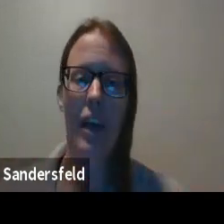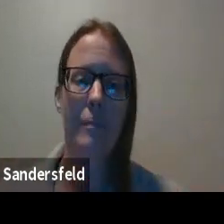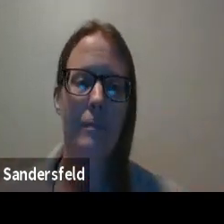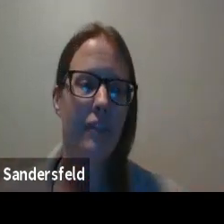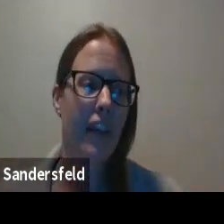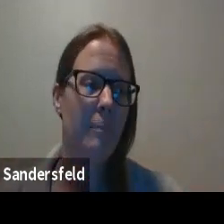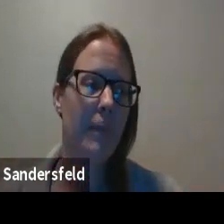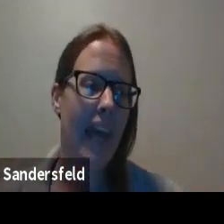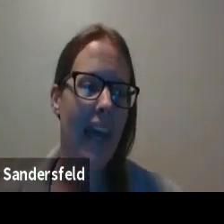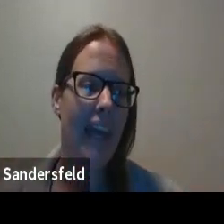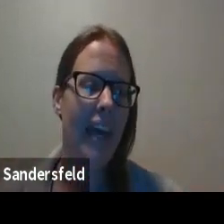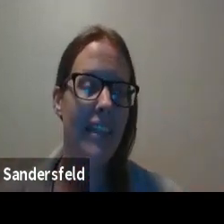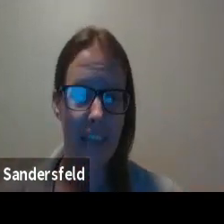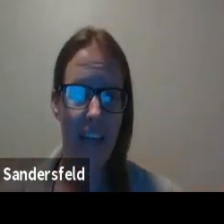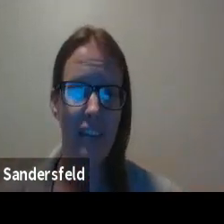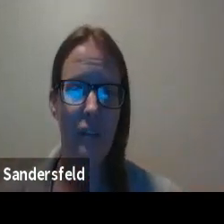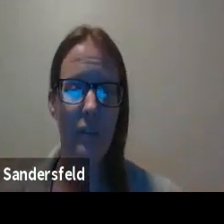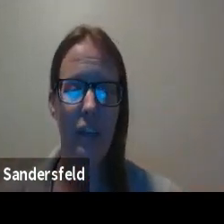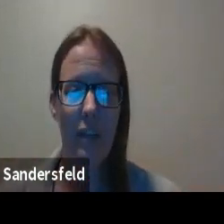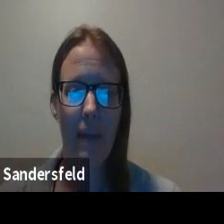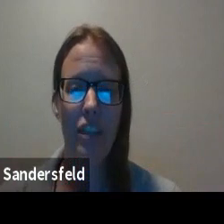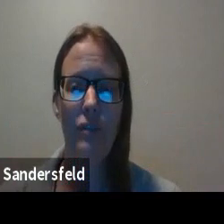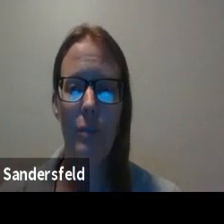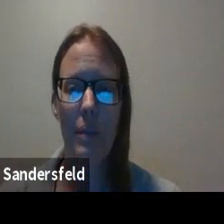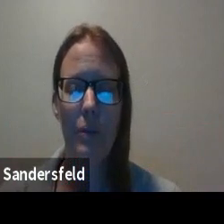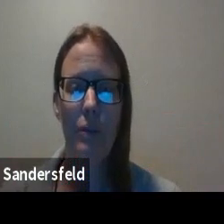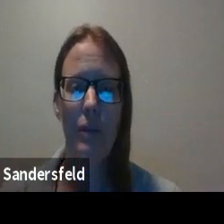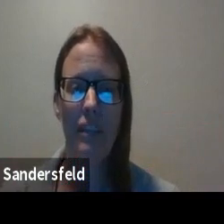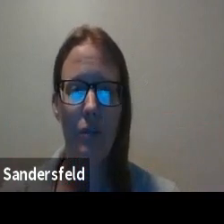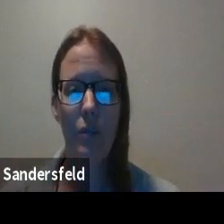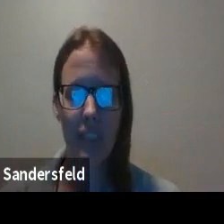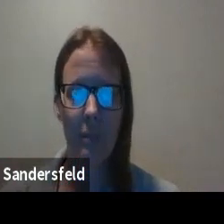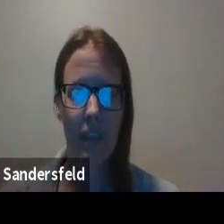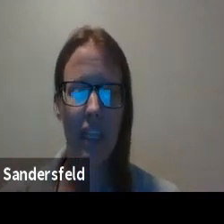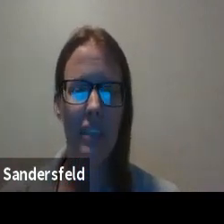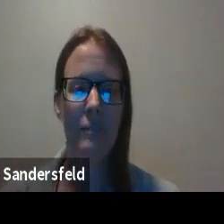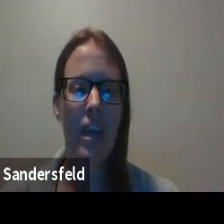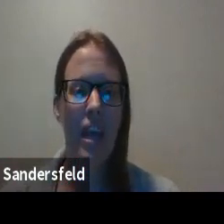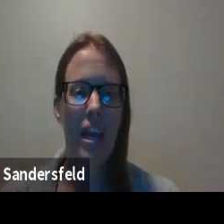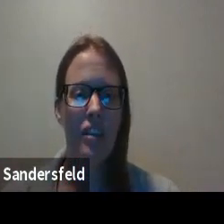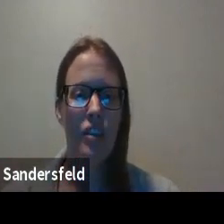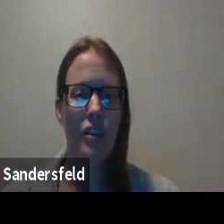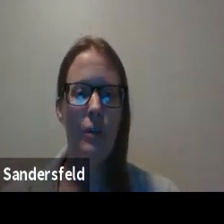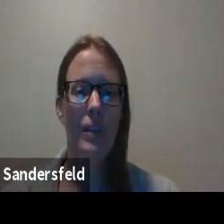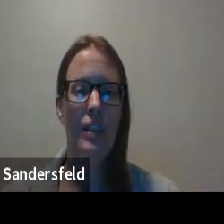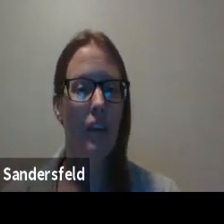to develop a addenda to the Cooking Matters for individuals with disabilities. And so we do a lot with